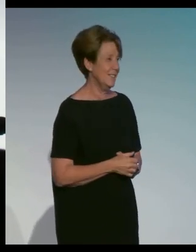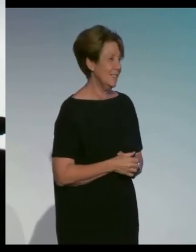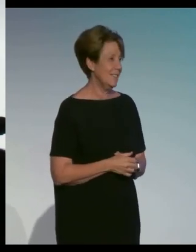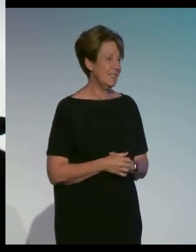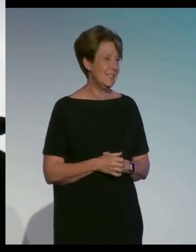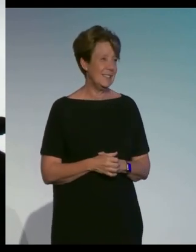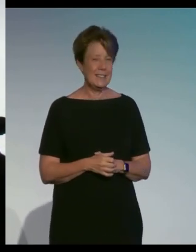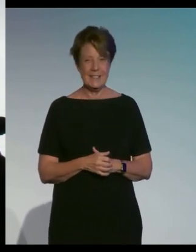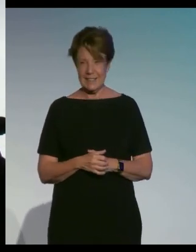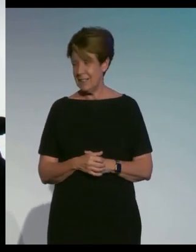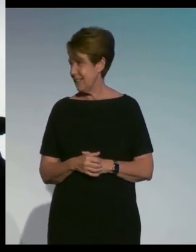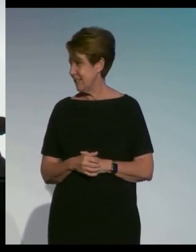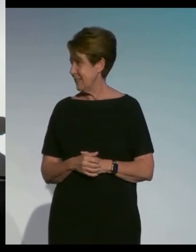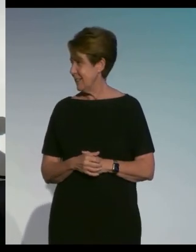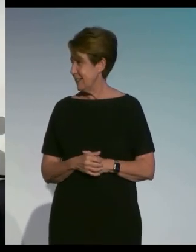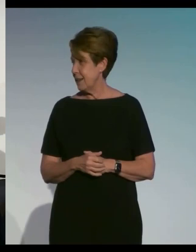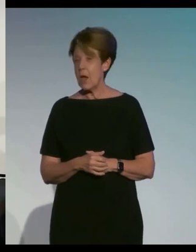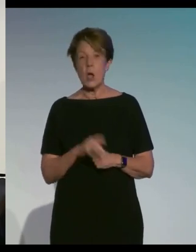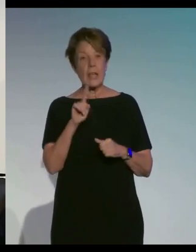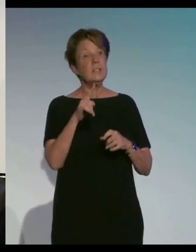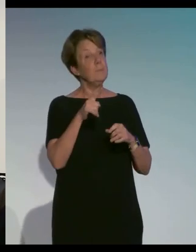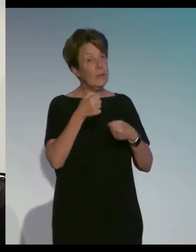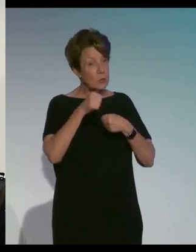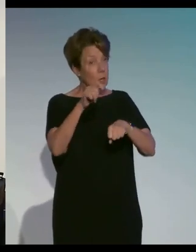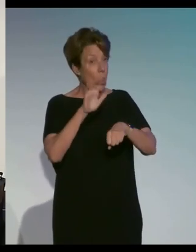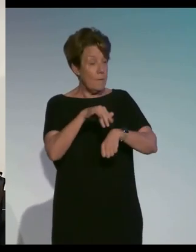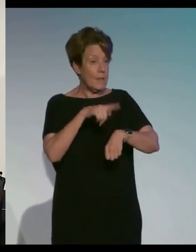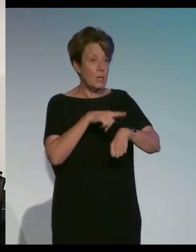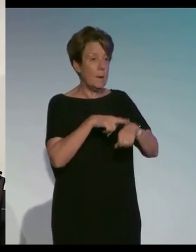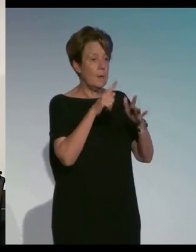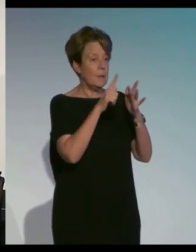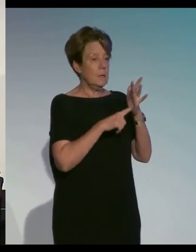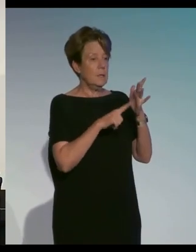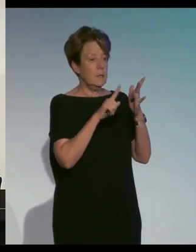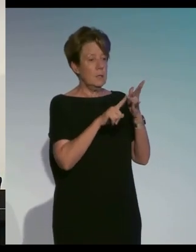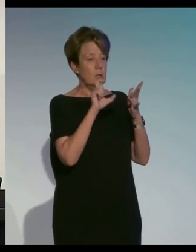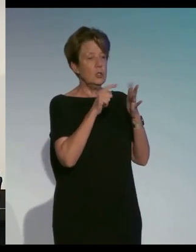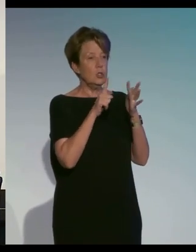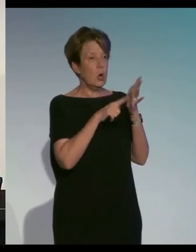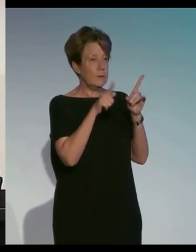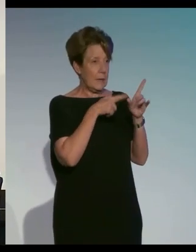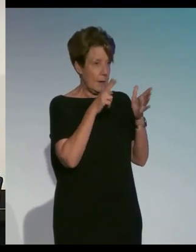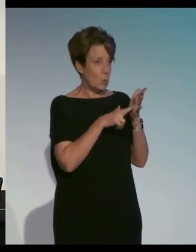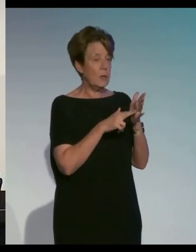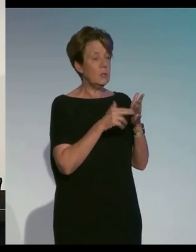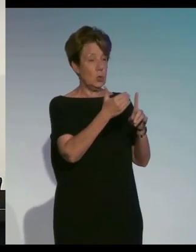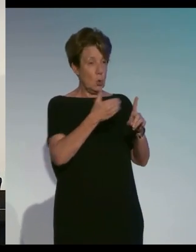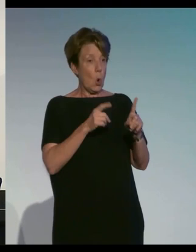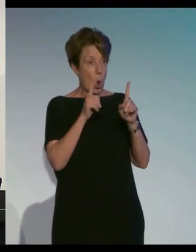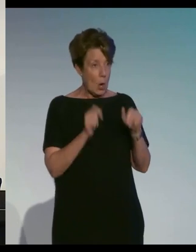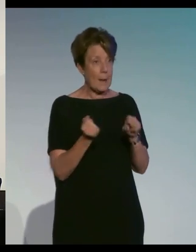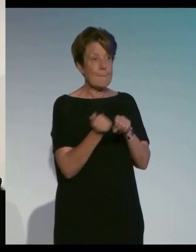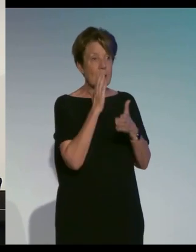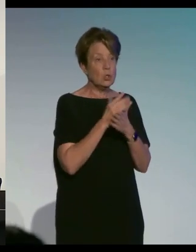Anything more before we close? Just to be strategic about the timing, Jocelyn was too soon. So make sure that you do talk to good human